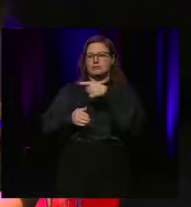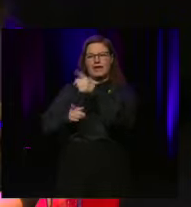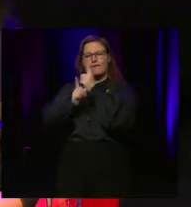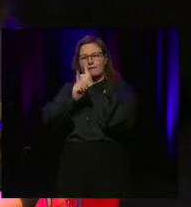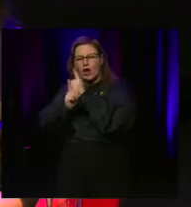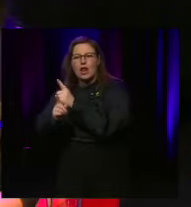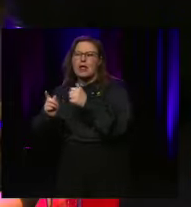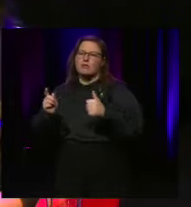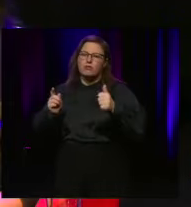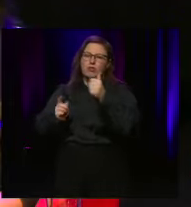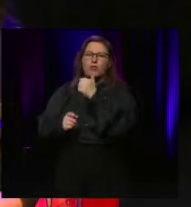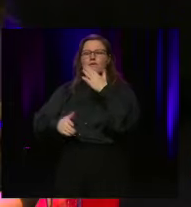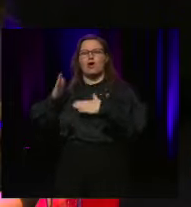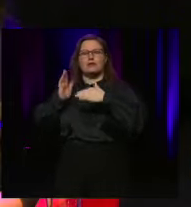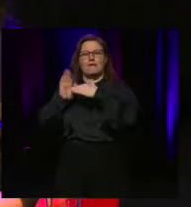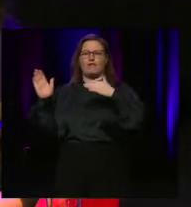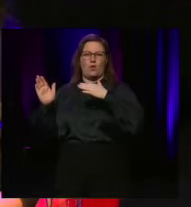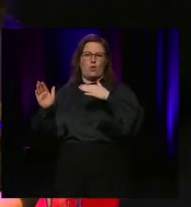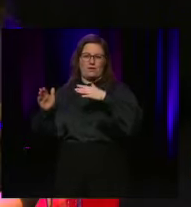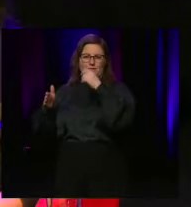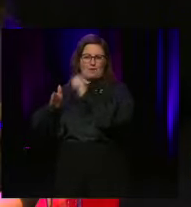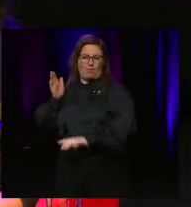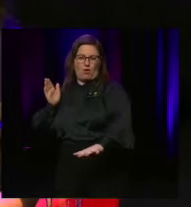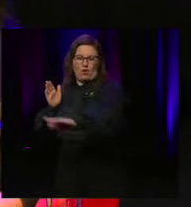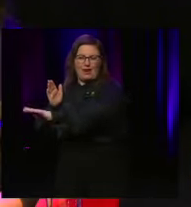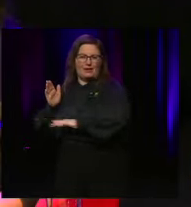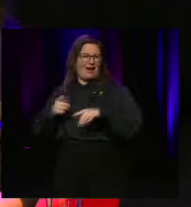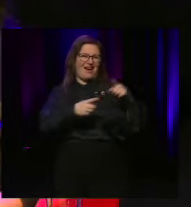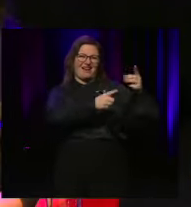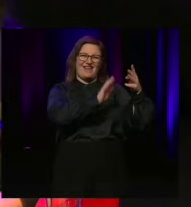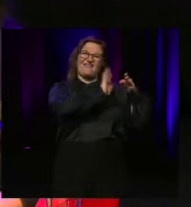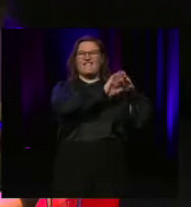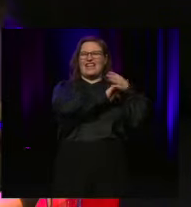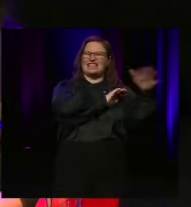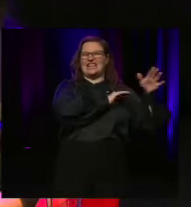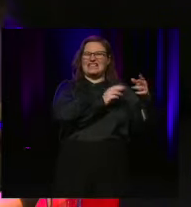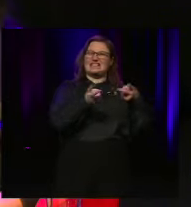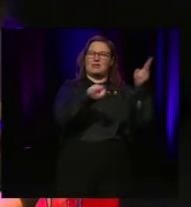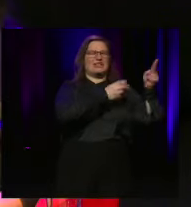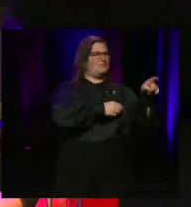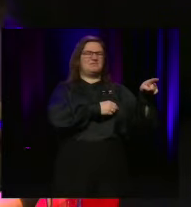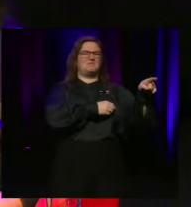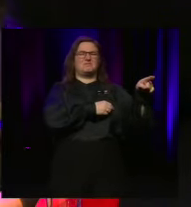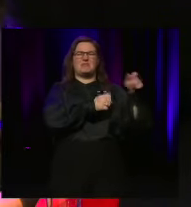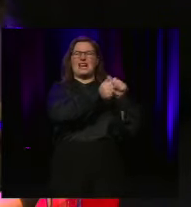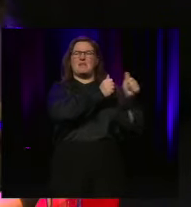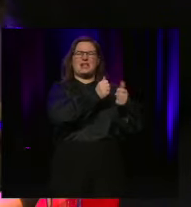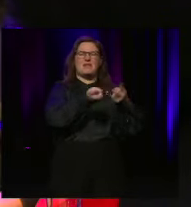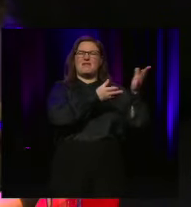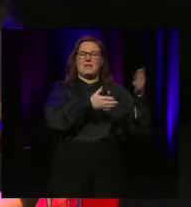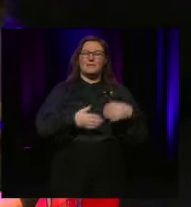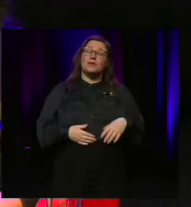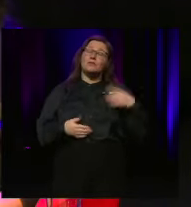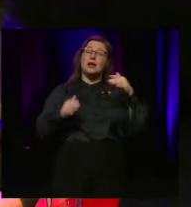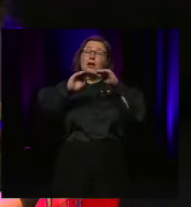people than the kind of Western-style representative democracy. So on a global level, this notion